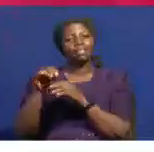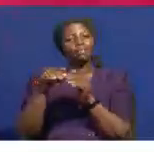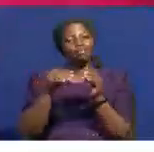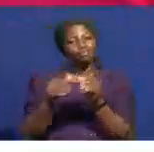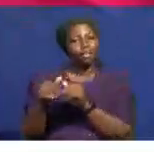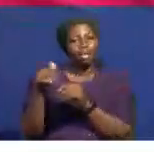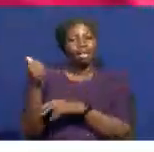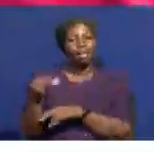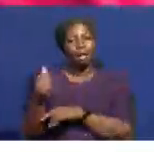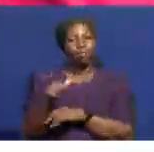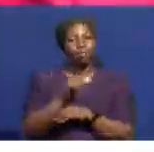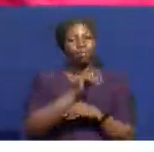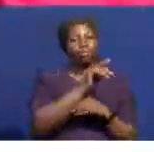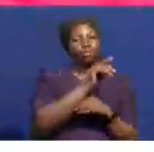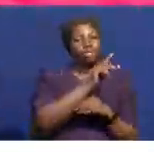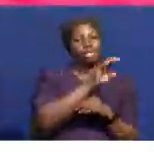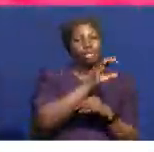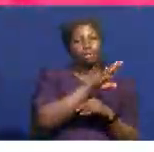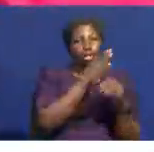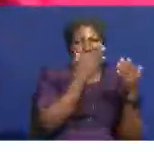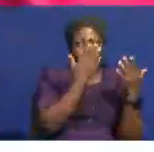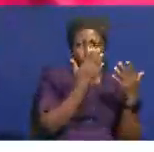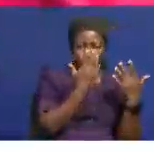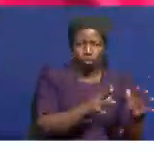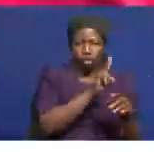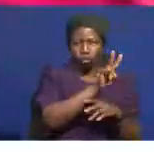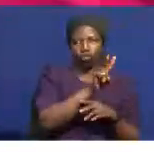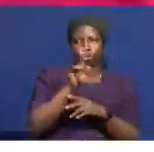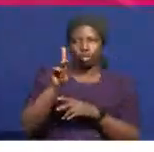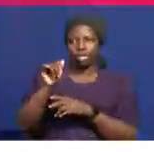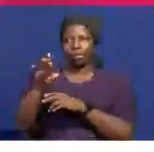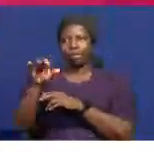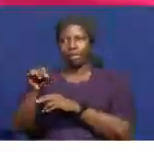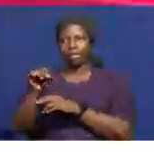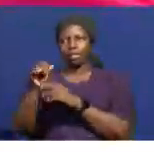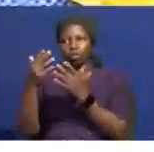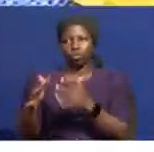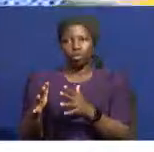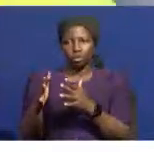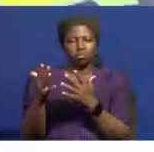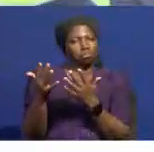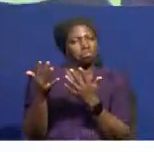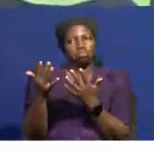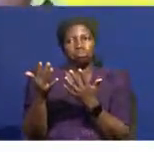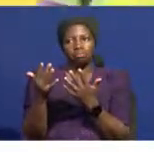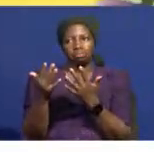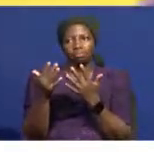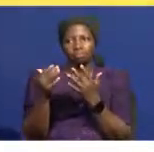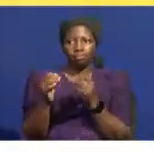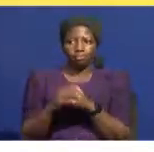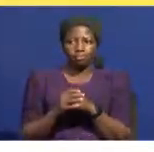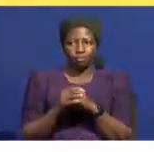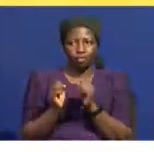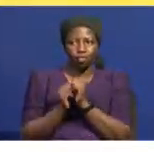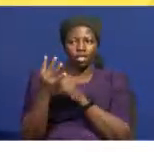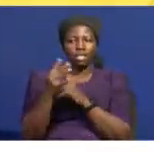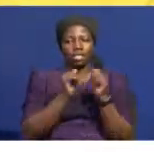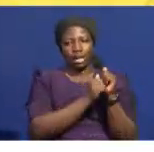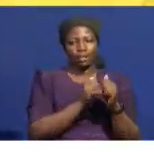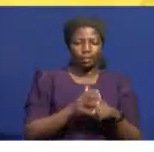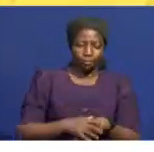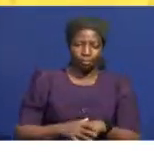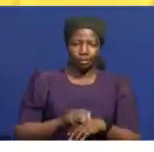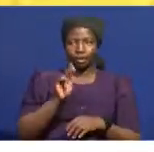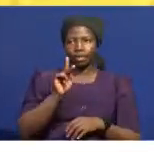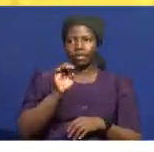against Menengai Oilers and Kabras, losing 21-7 and 14-10 respectively. The 8-time Cup winner